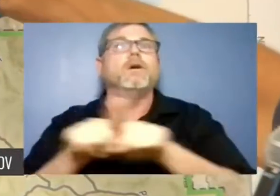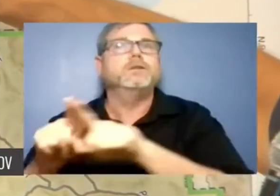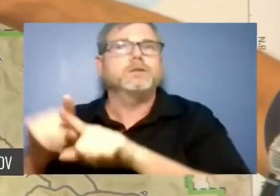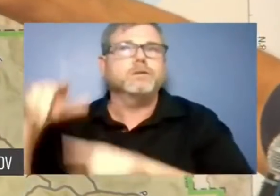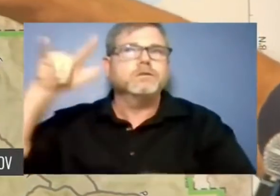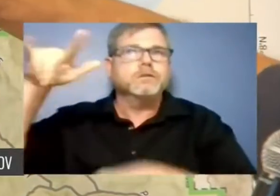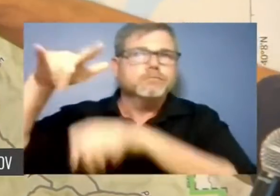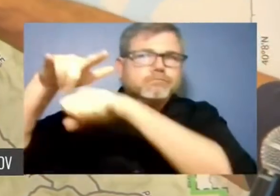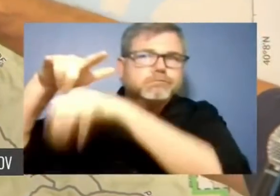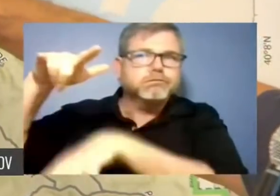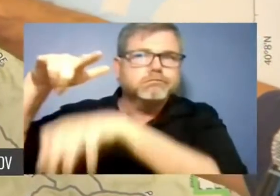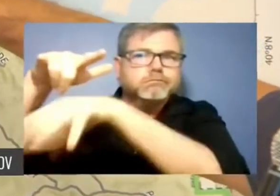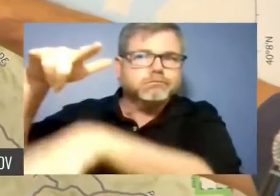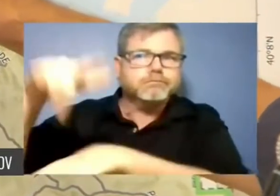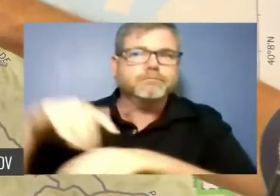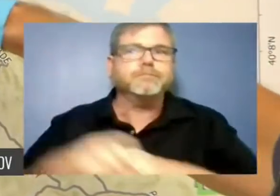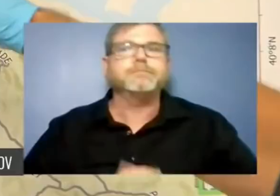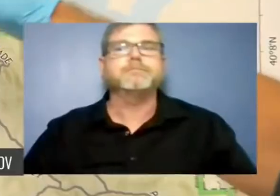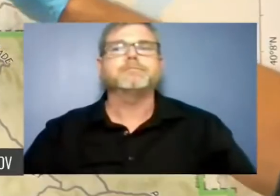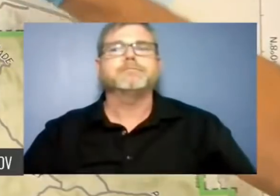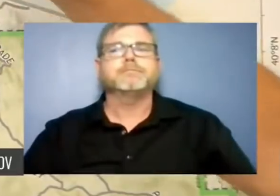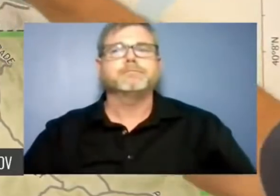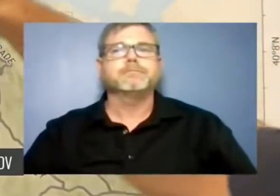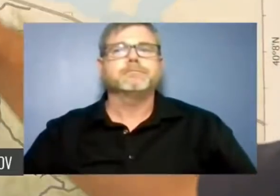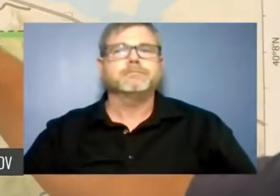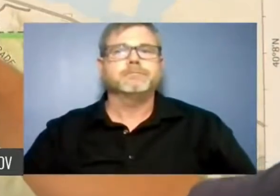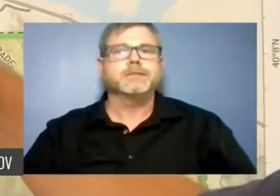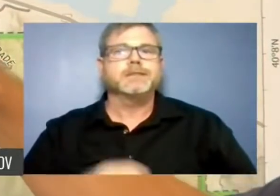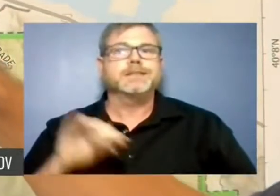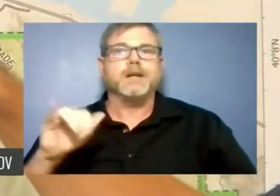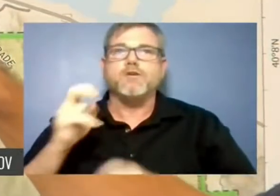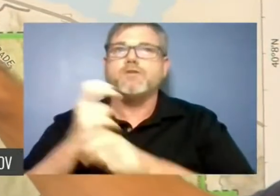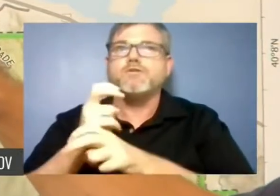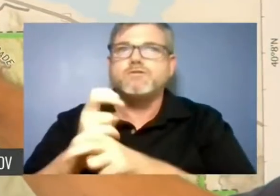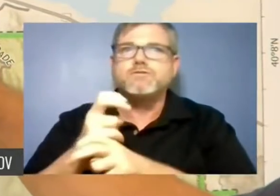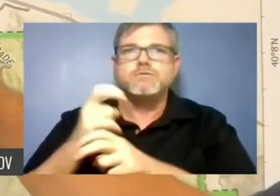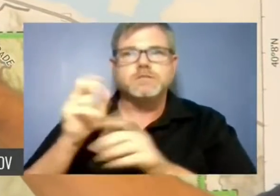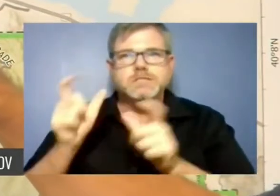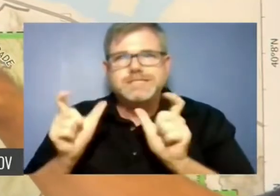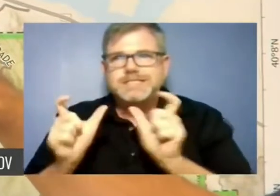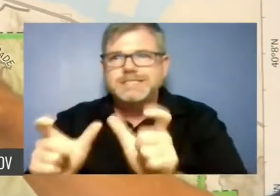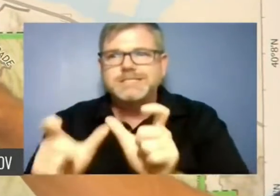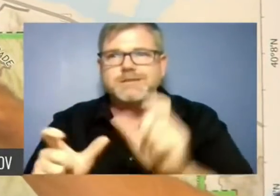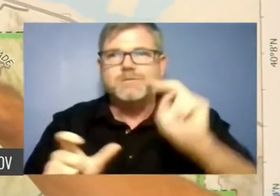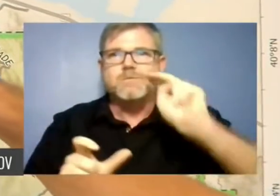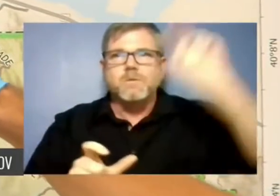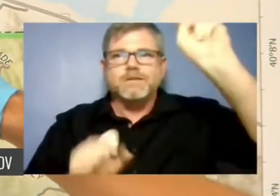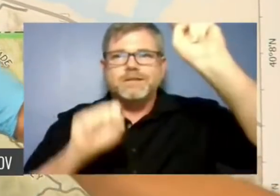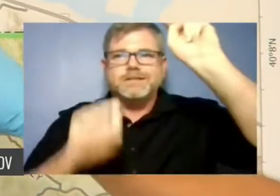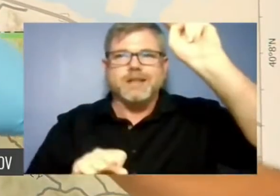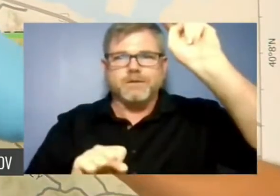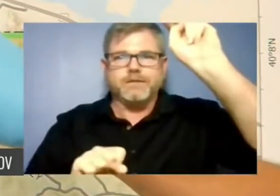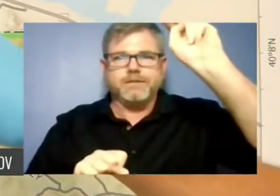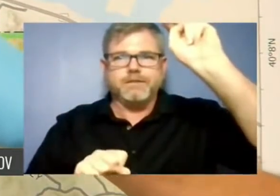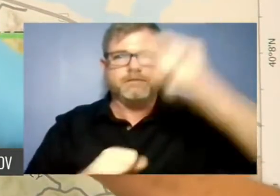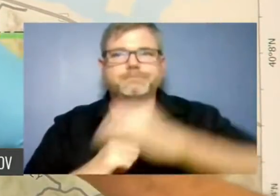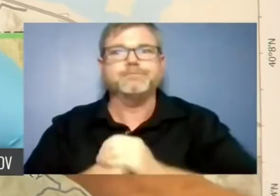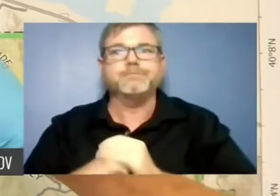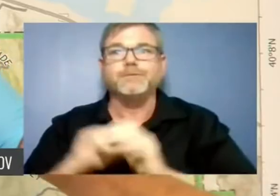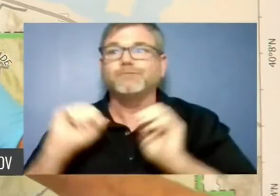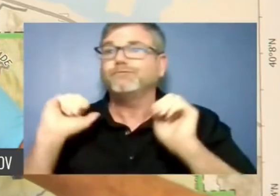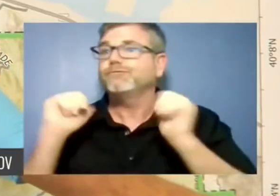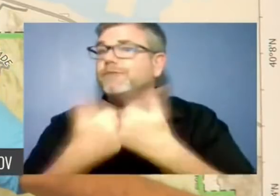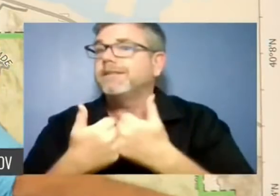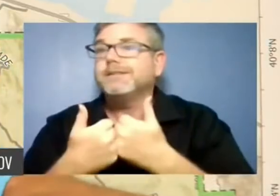south. So this is looking real good tonight. There's a lot of action taking place. We are being challenged with spots outside the line, some really steep